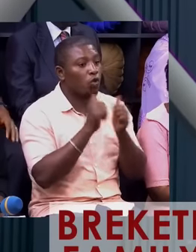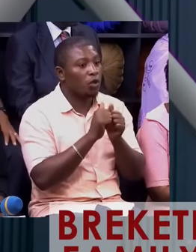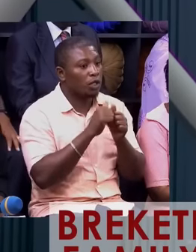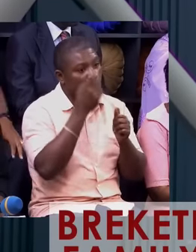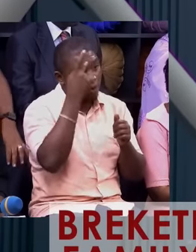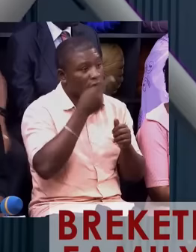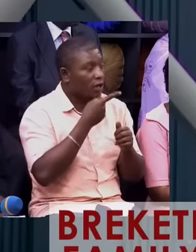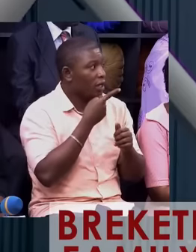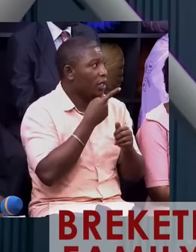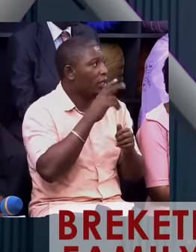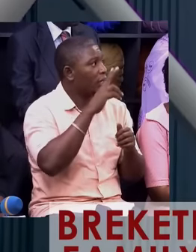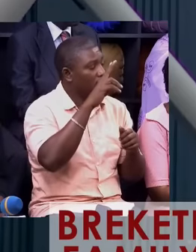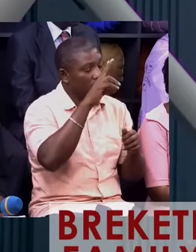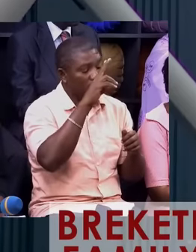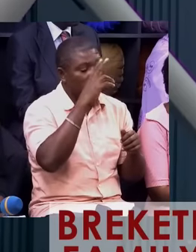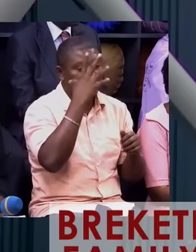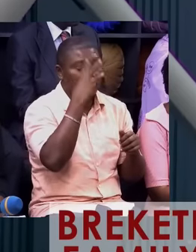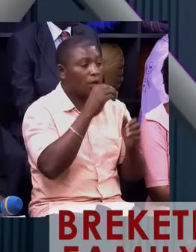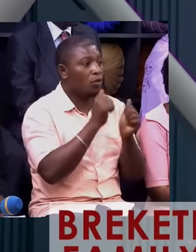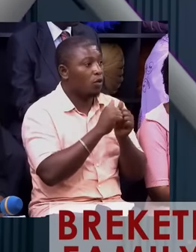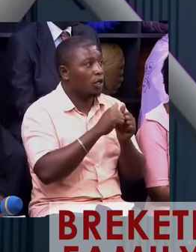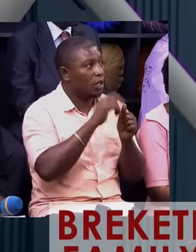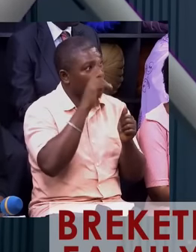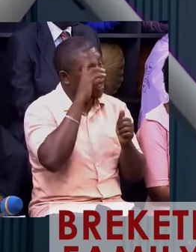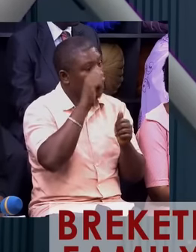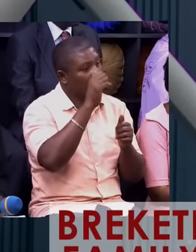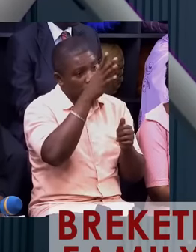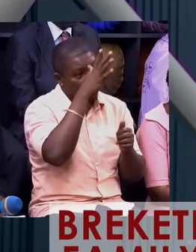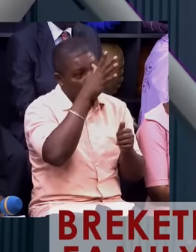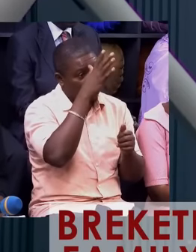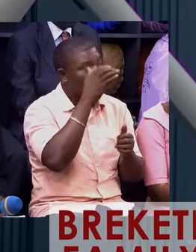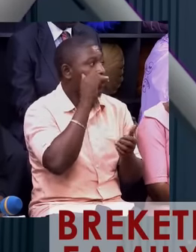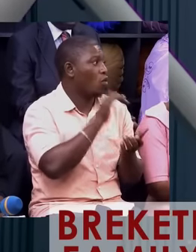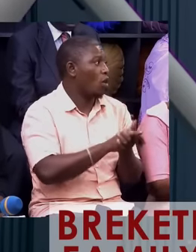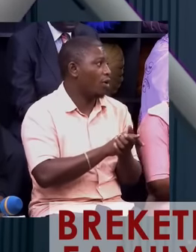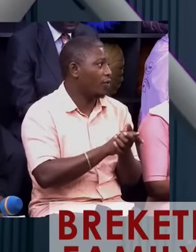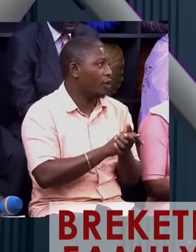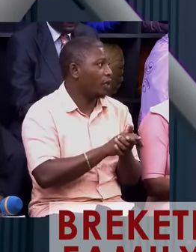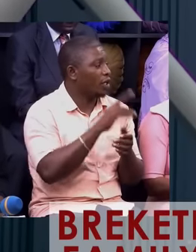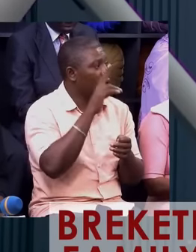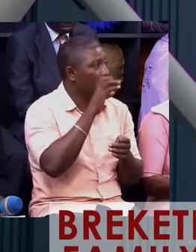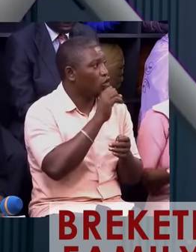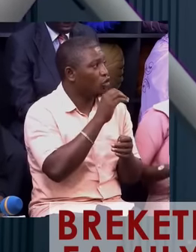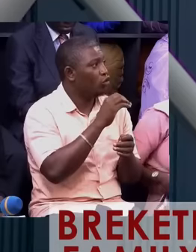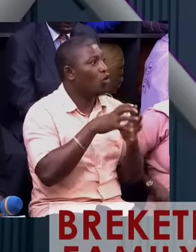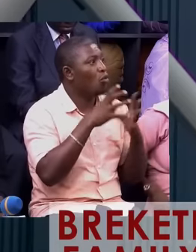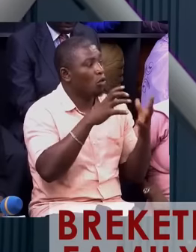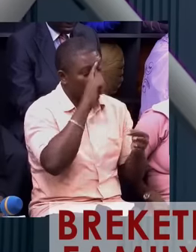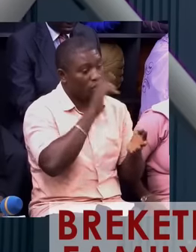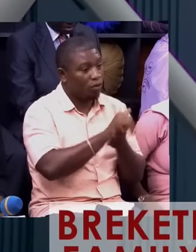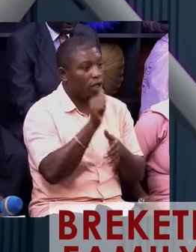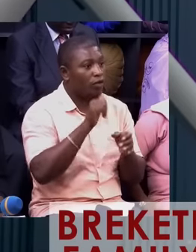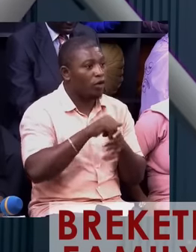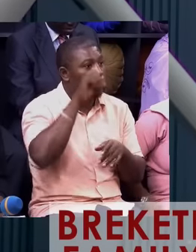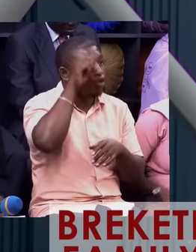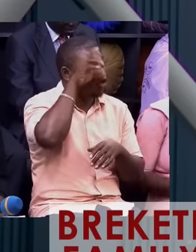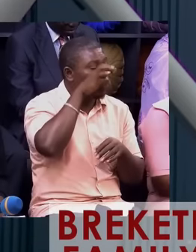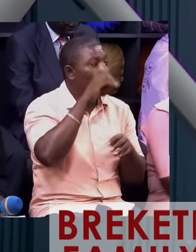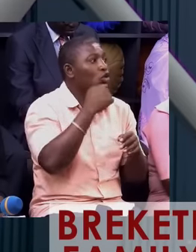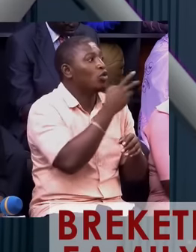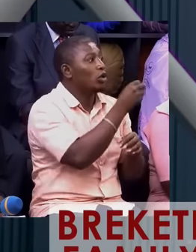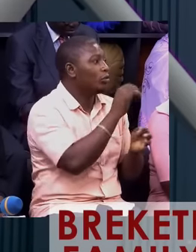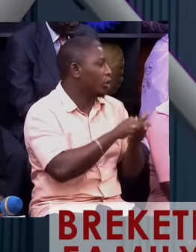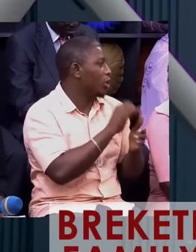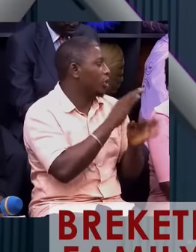face and slept with his father's wife he so much beli in juu they told him that if